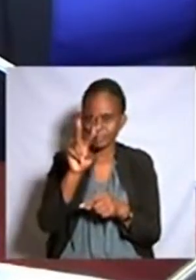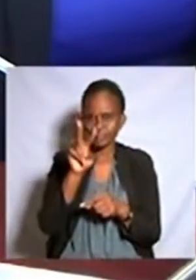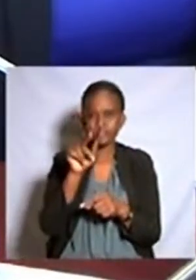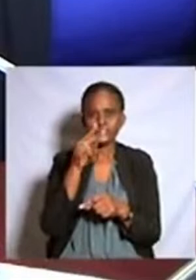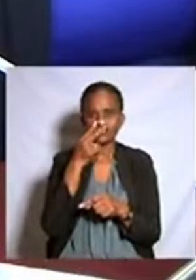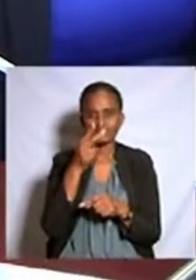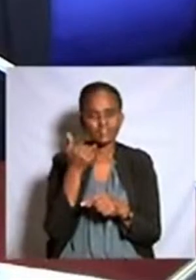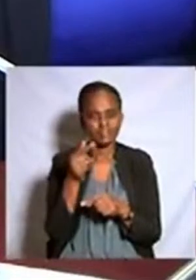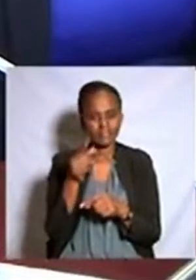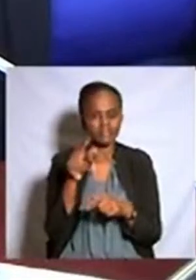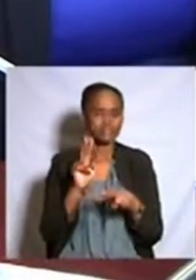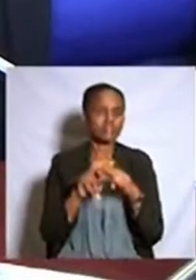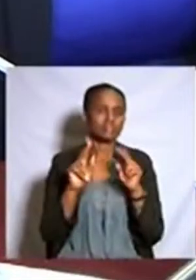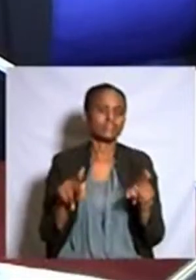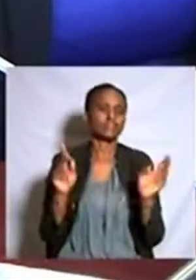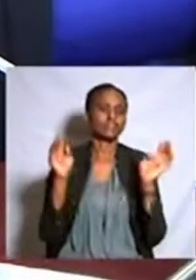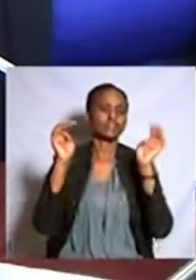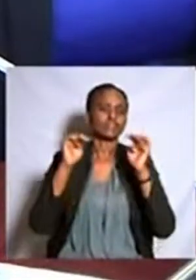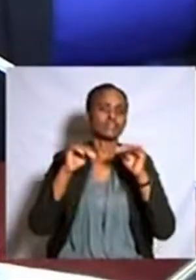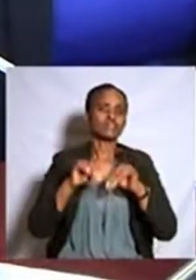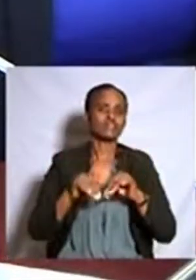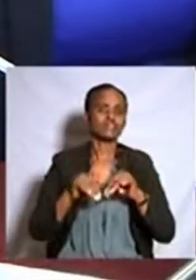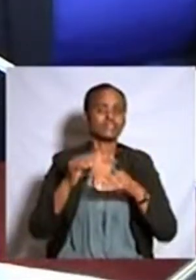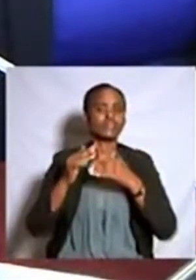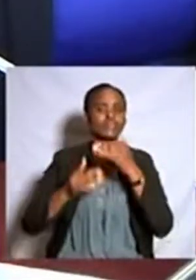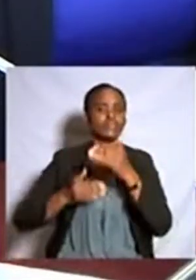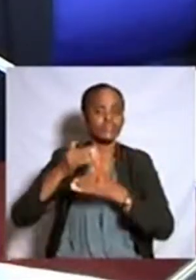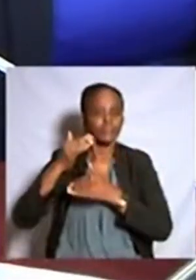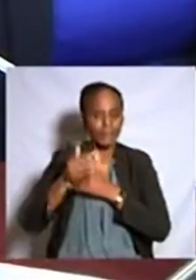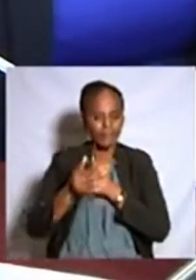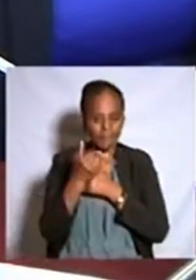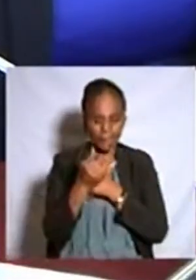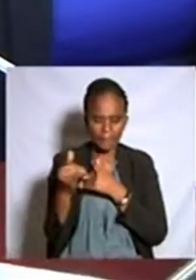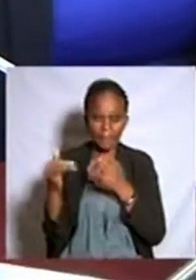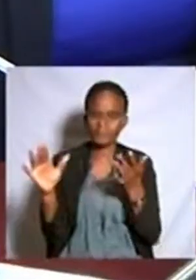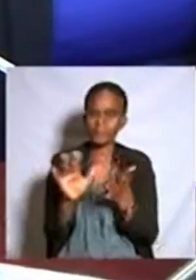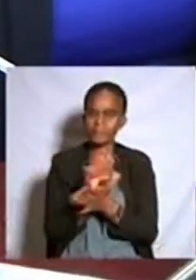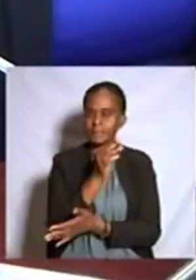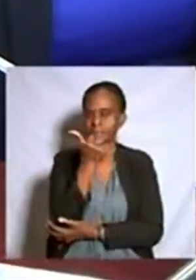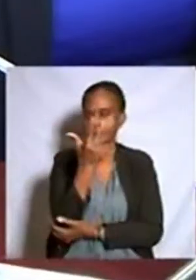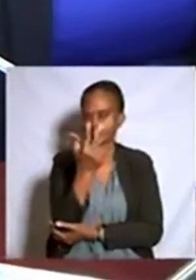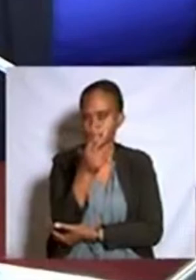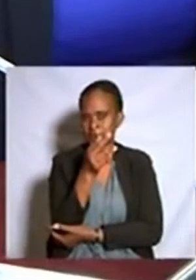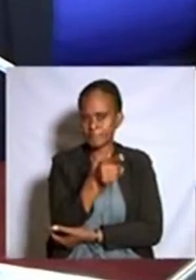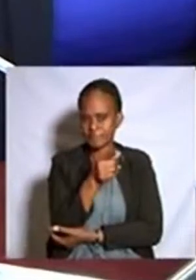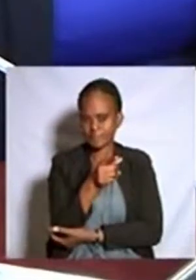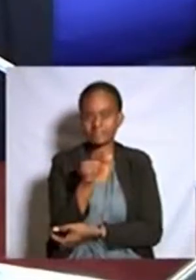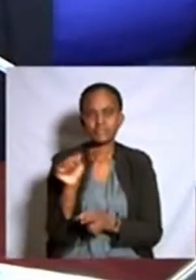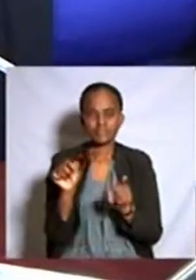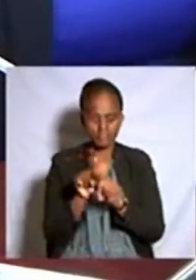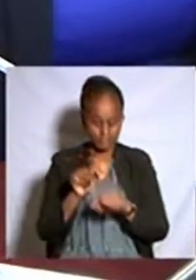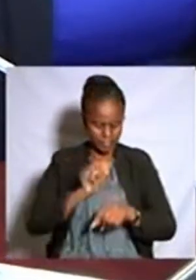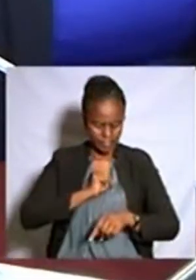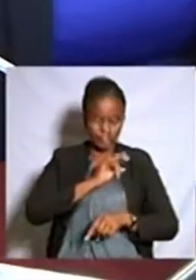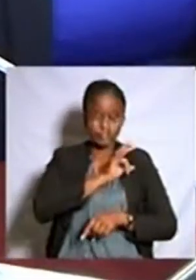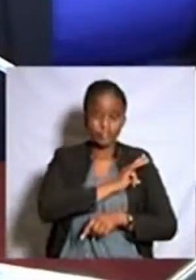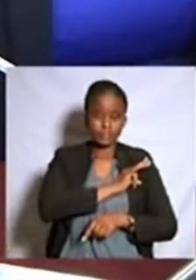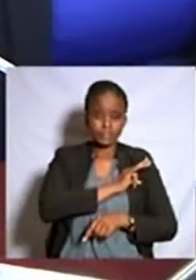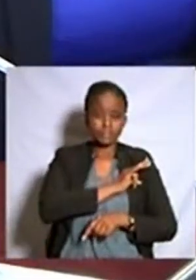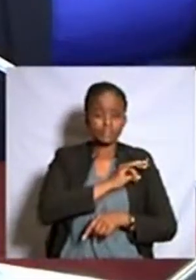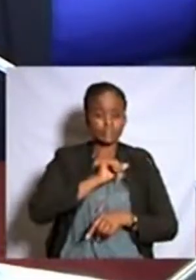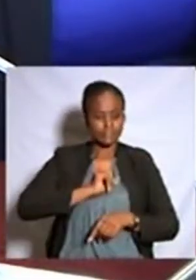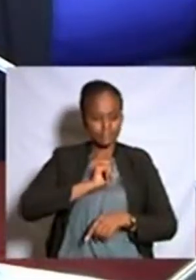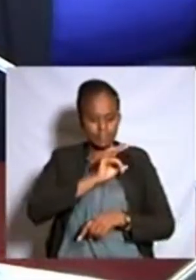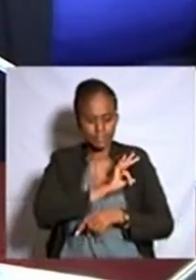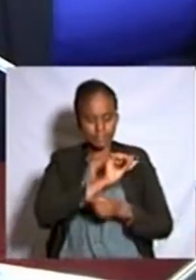rate, Chair, going down. The next item, Chair, on page 13, it's staff mortgages